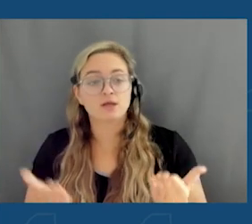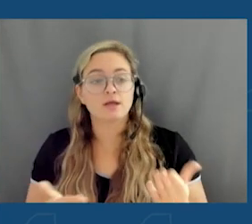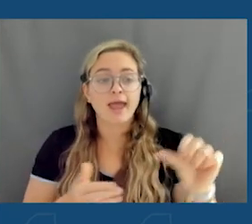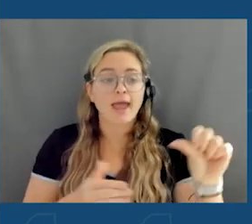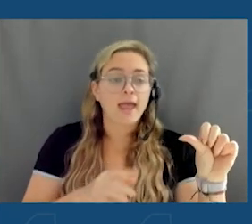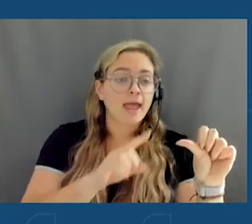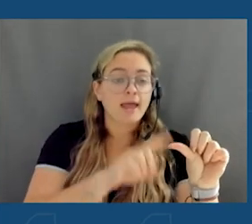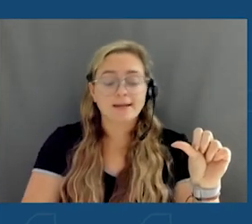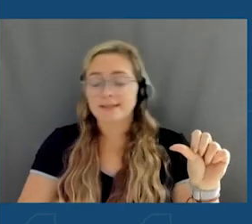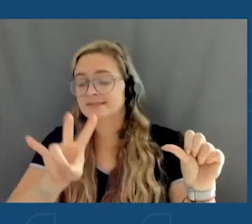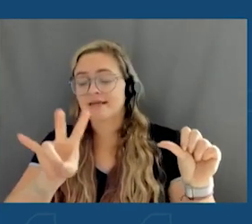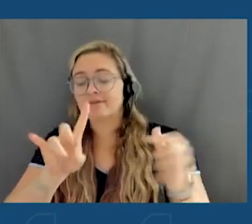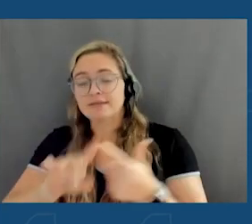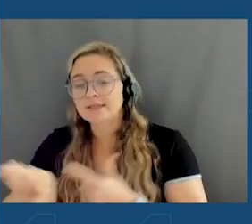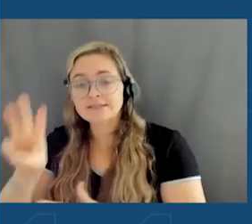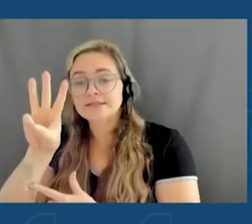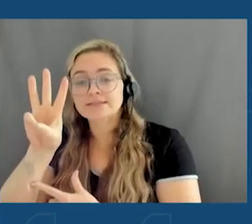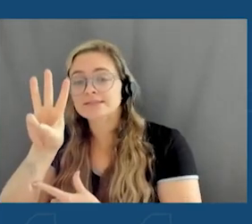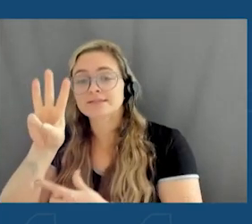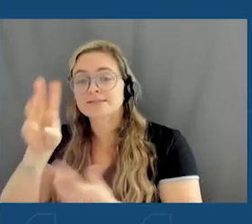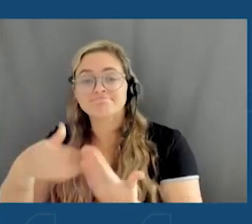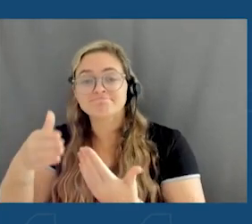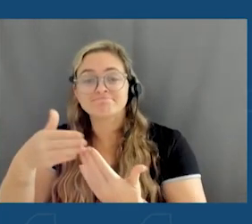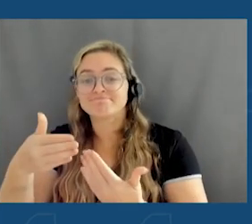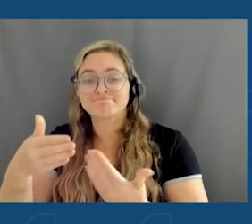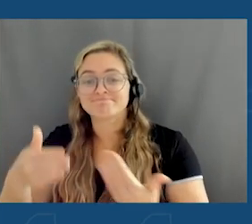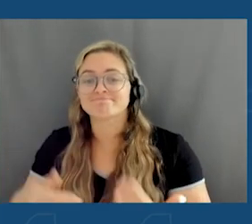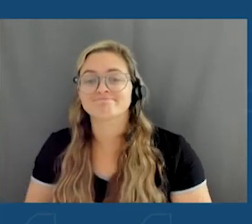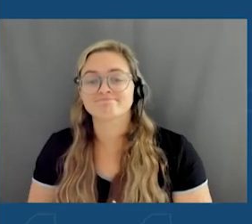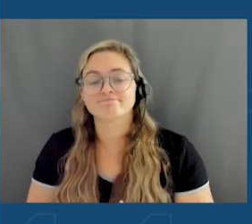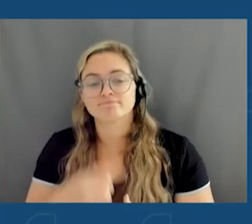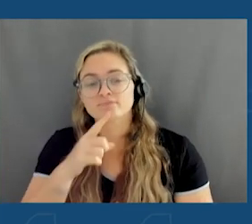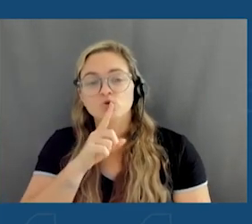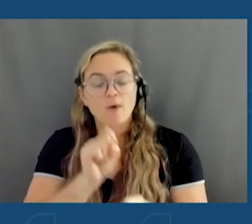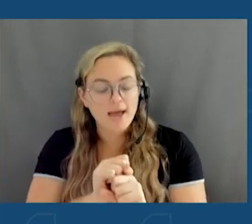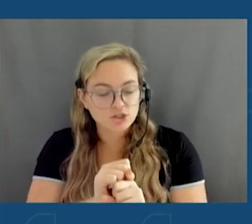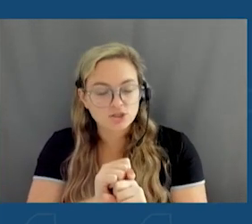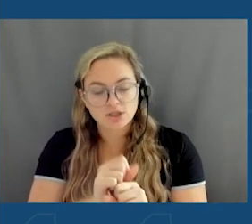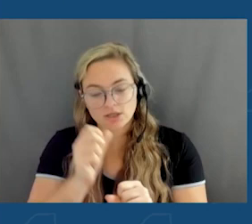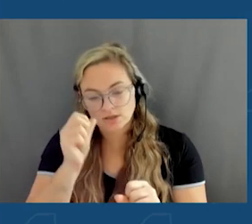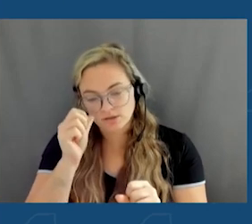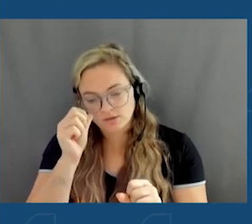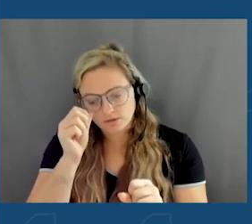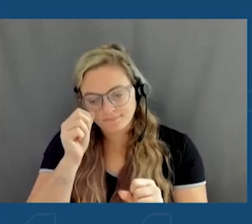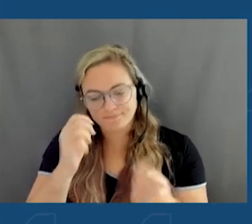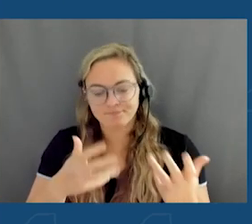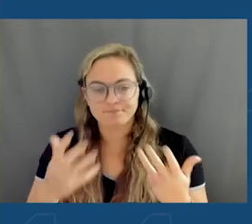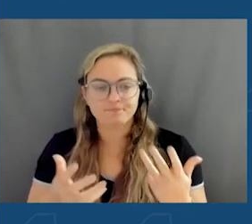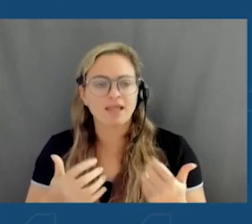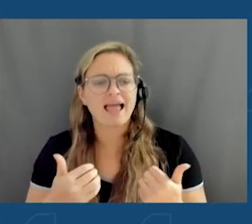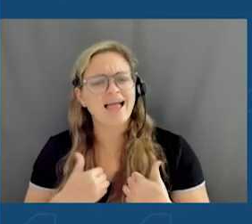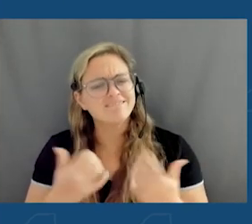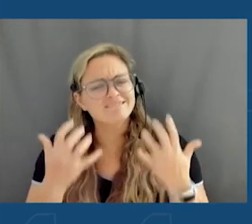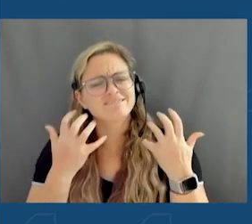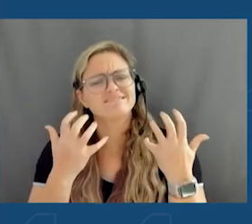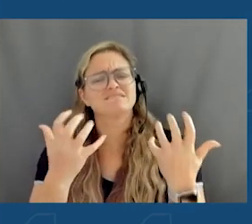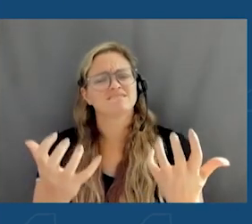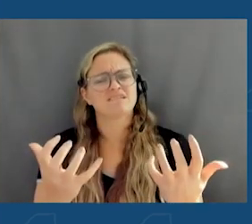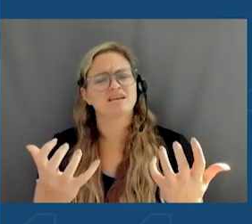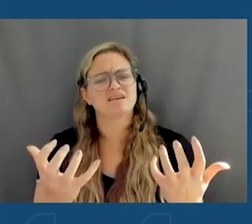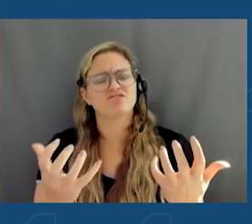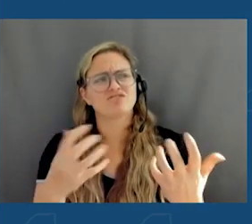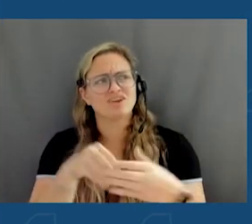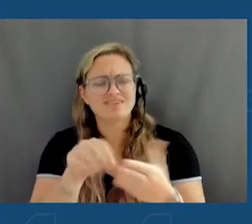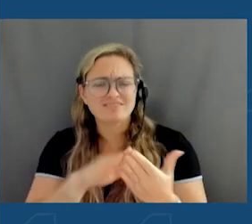7 to the 6. And so to actually have a theater in our